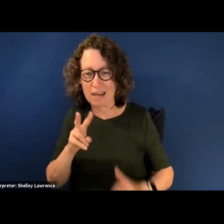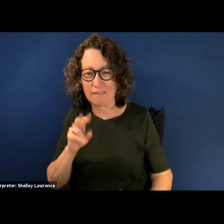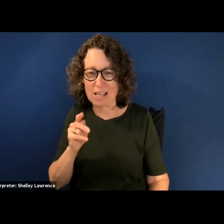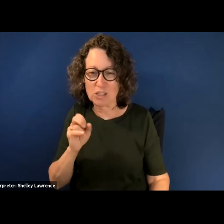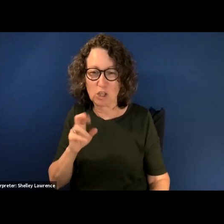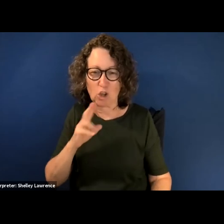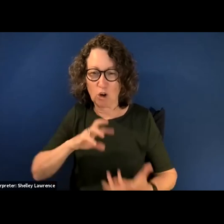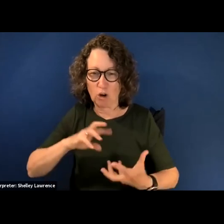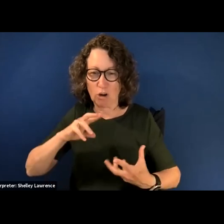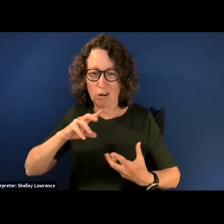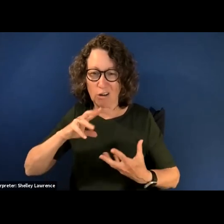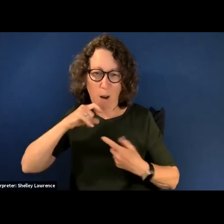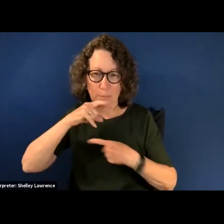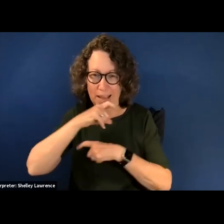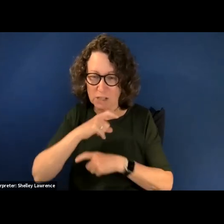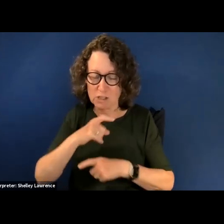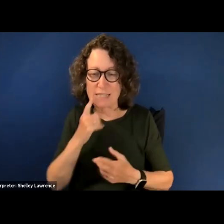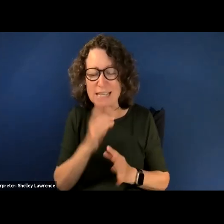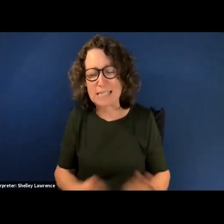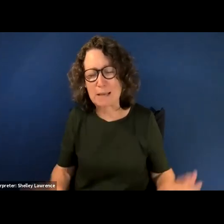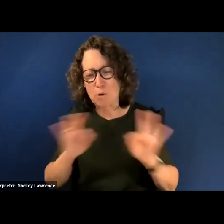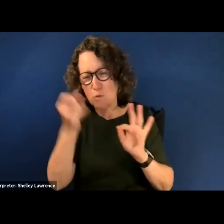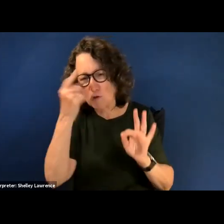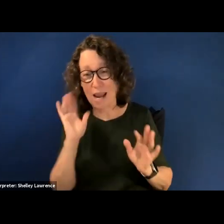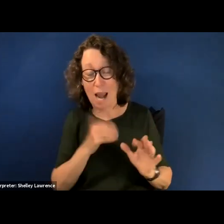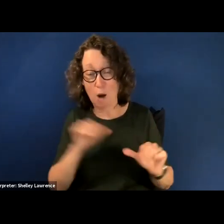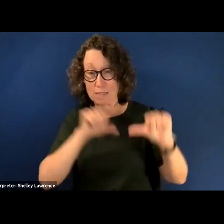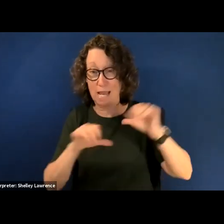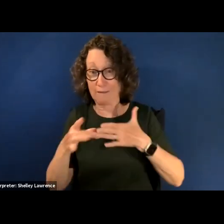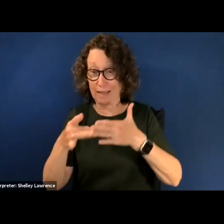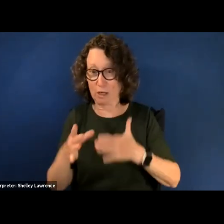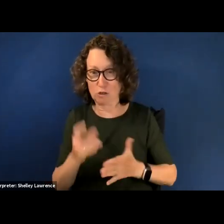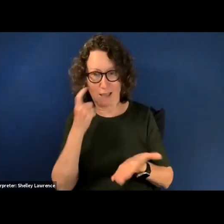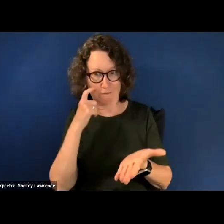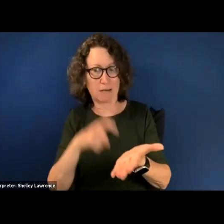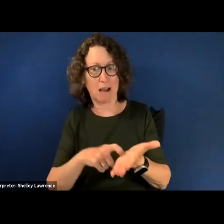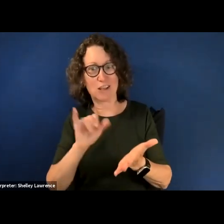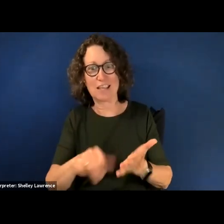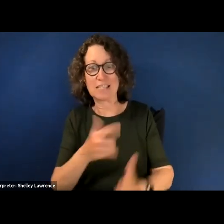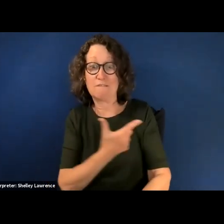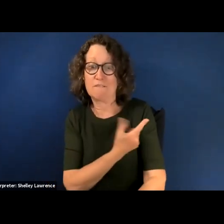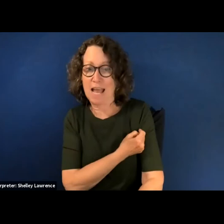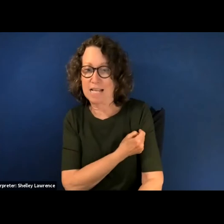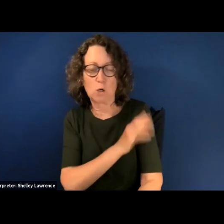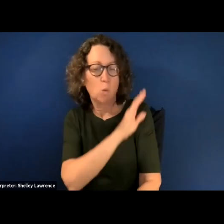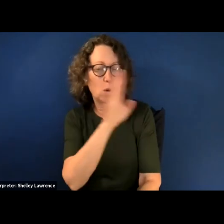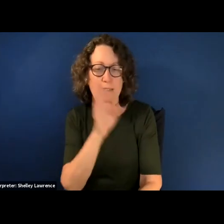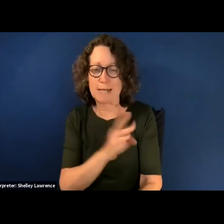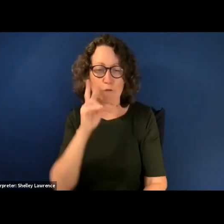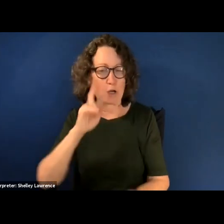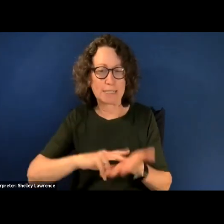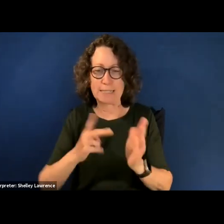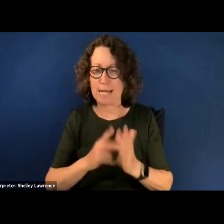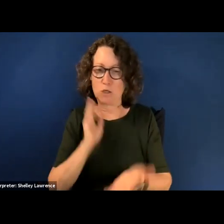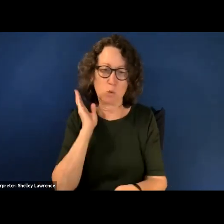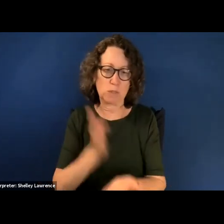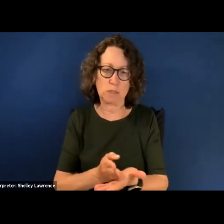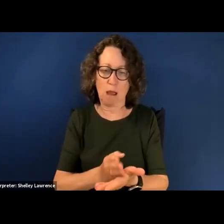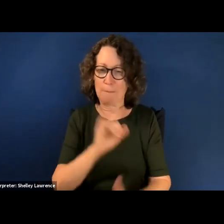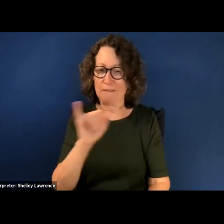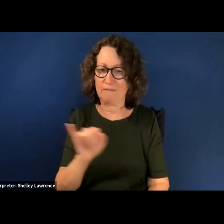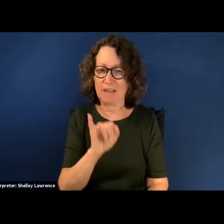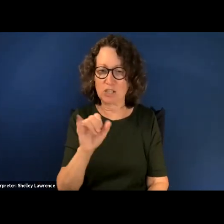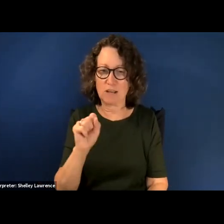complications. It's imperative to understand that our scientific leaders have acknowledged that this vaccine was never intended to stop the infection